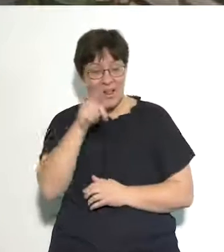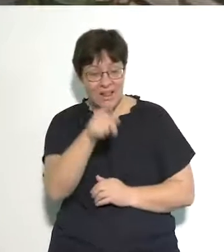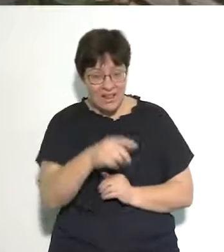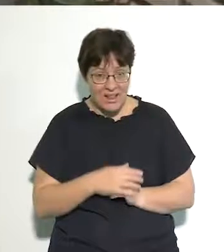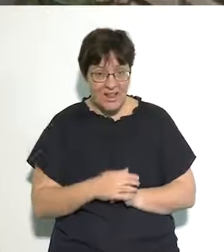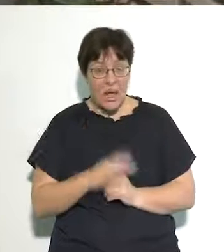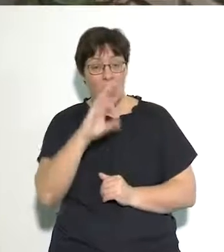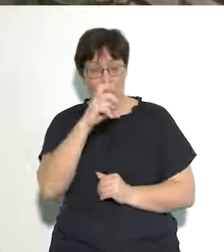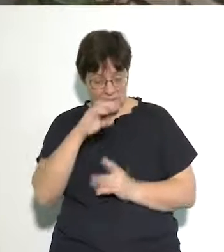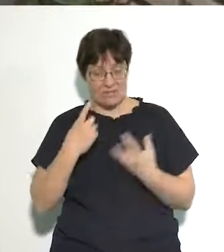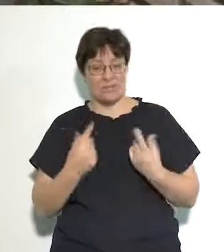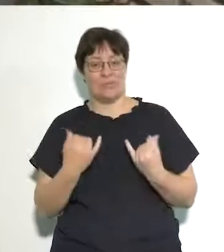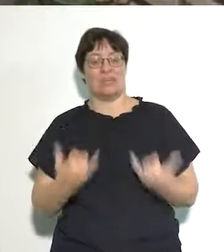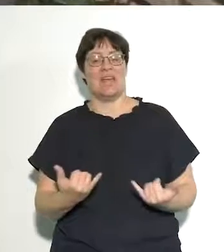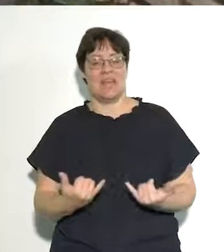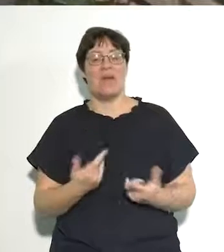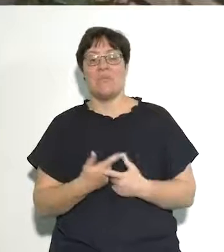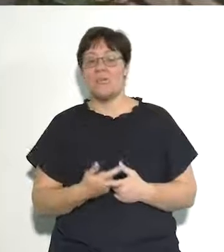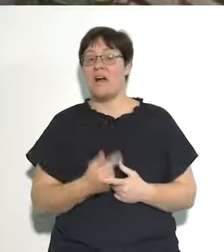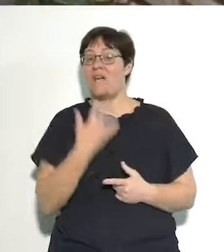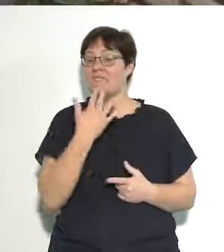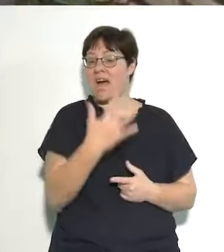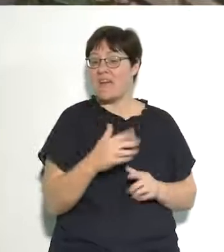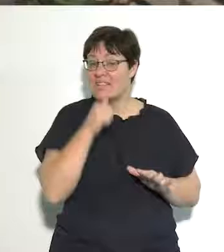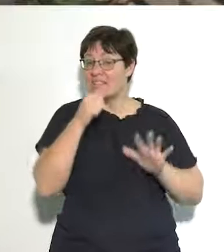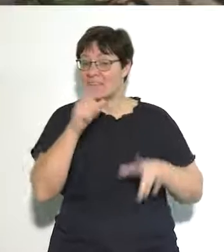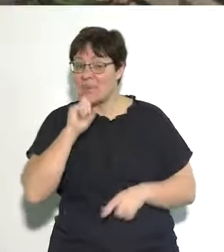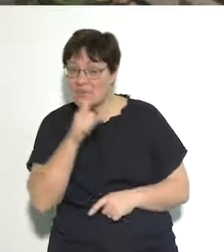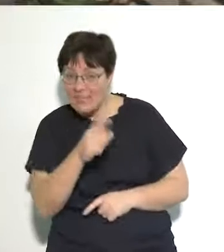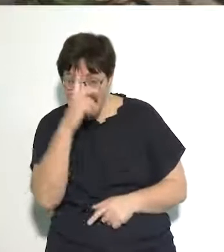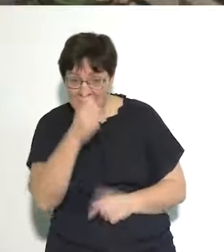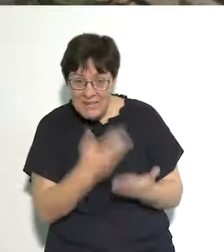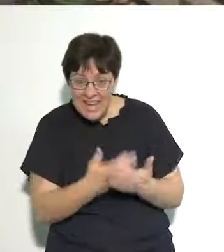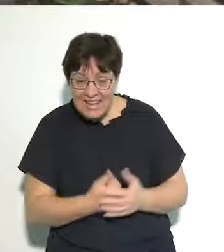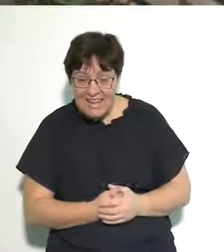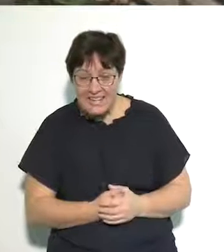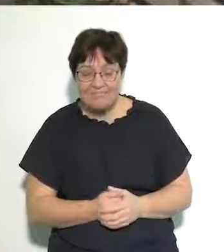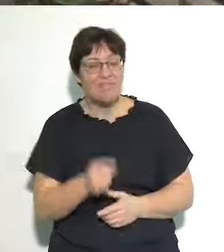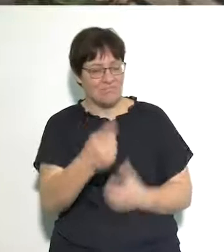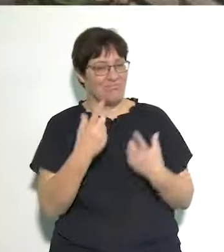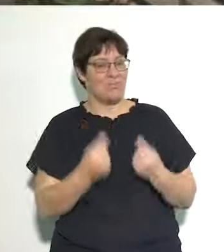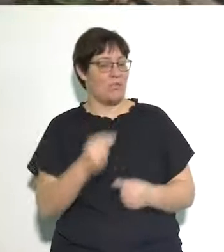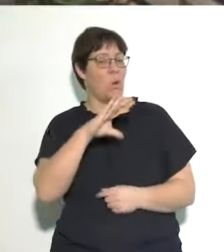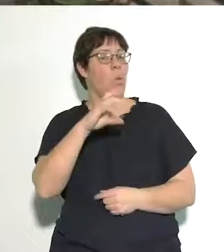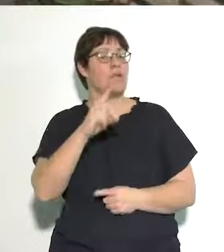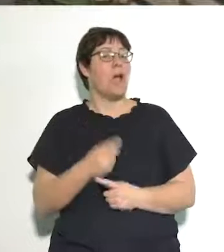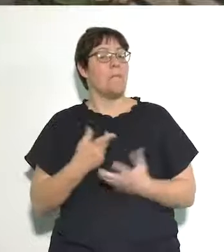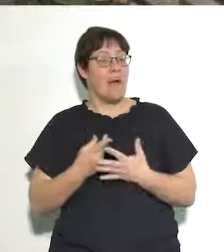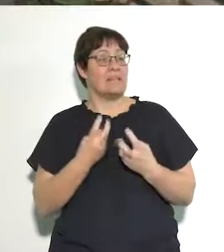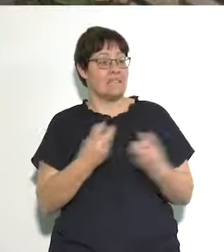did you know you did coding today with your little 5 and 6-year-olds? Can you believe it? They did